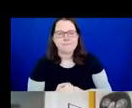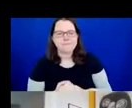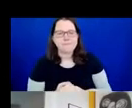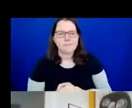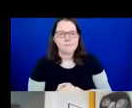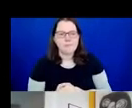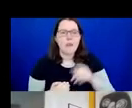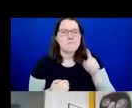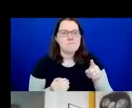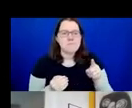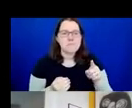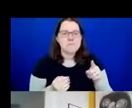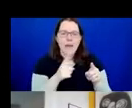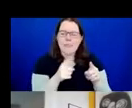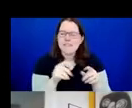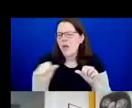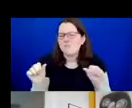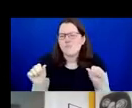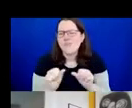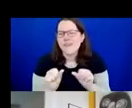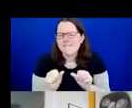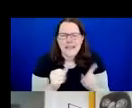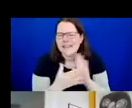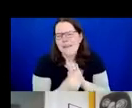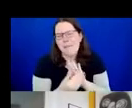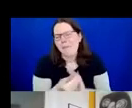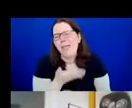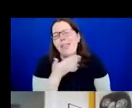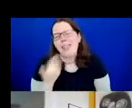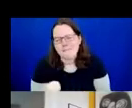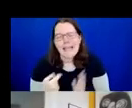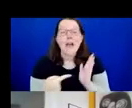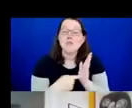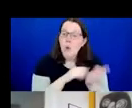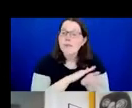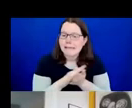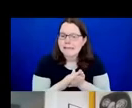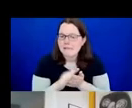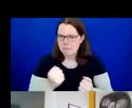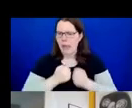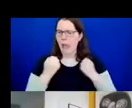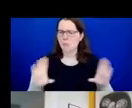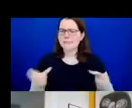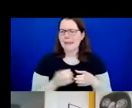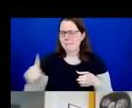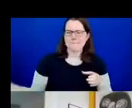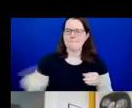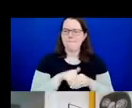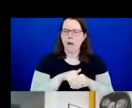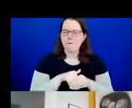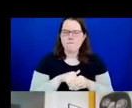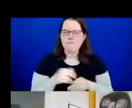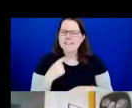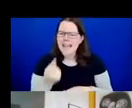Just very briefly, it's such a lovely example and one I've used before. Tony Heaton, who was part of our team, expressed his frustration at